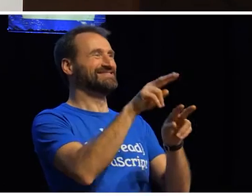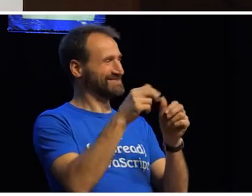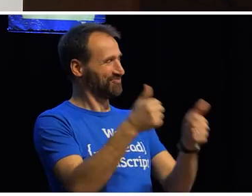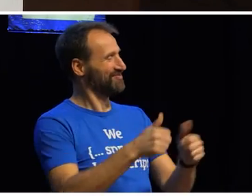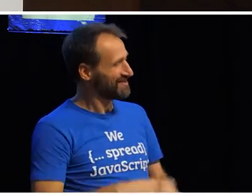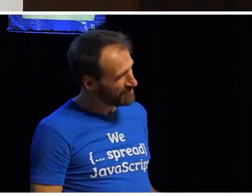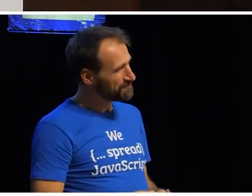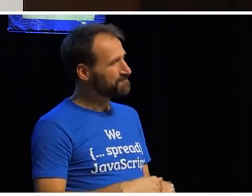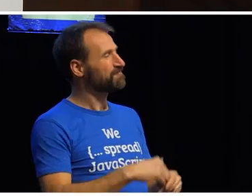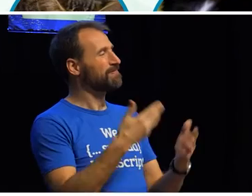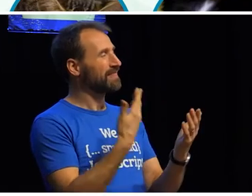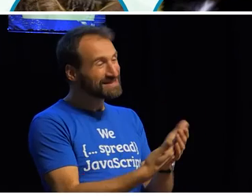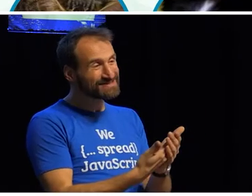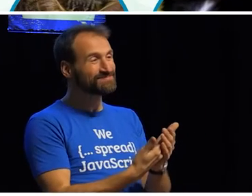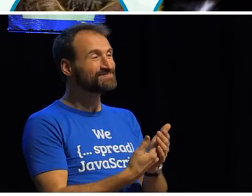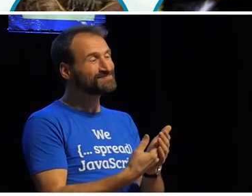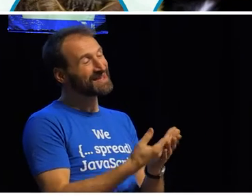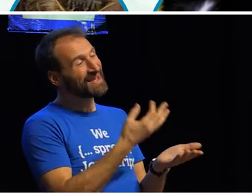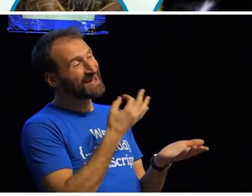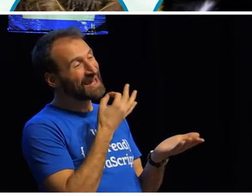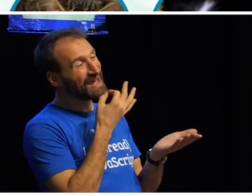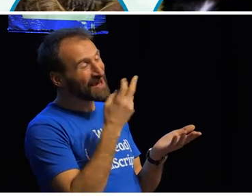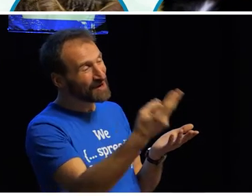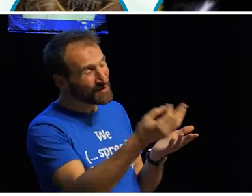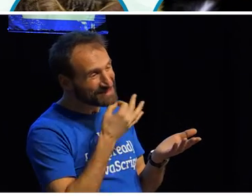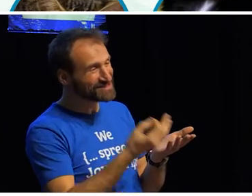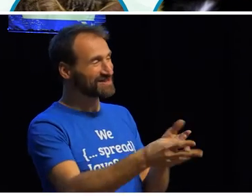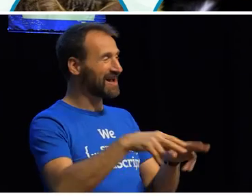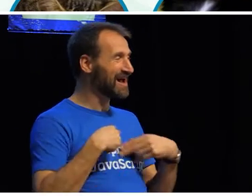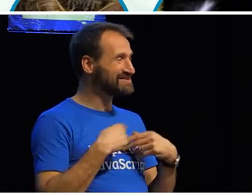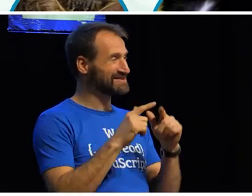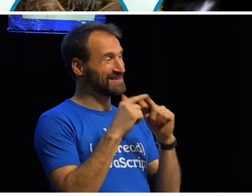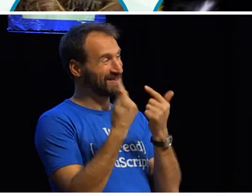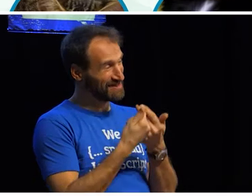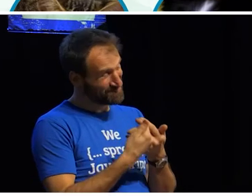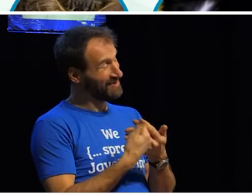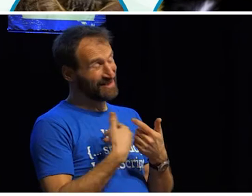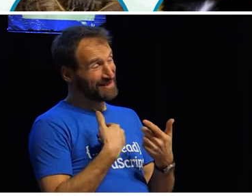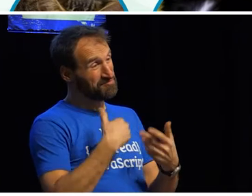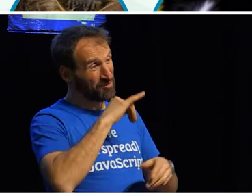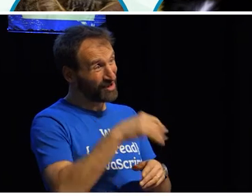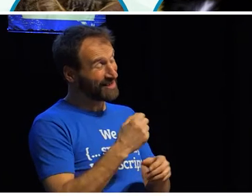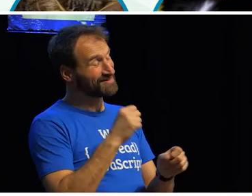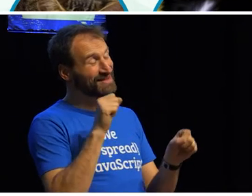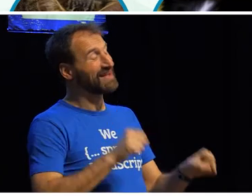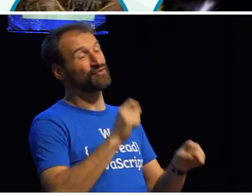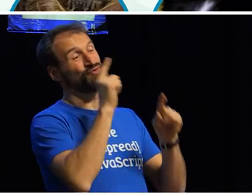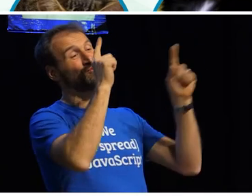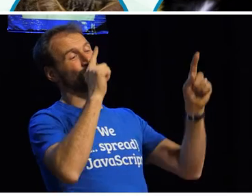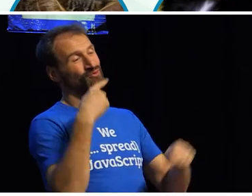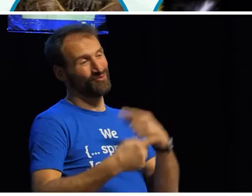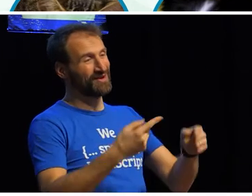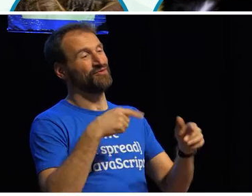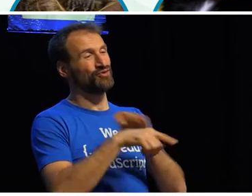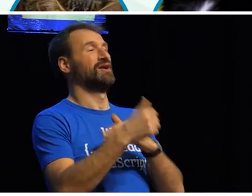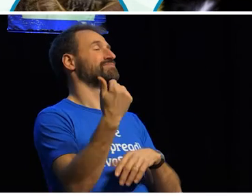So this is QA team. My project could not be done with my awesome QA team. So the